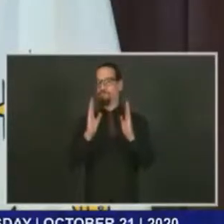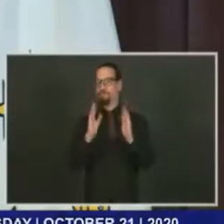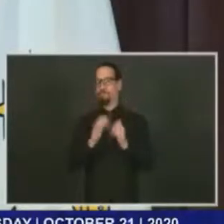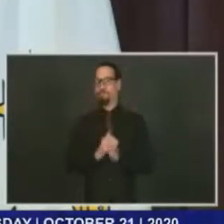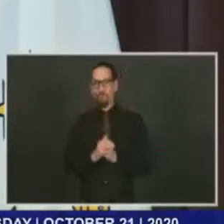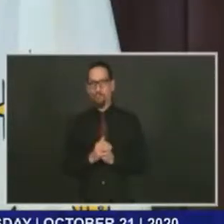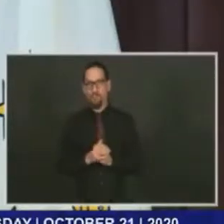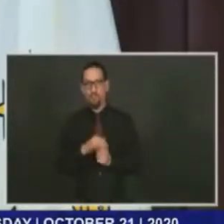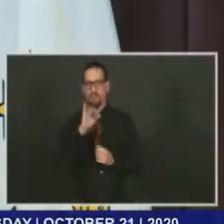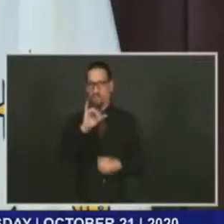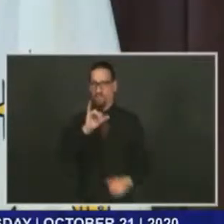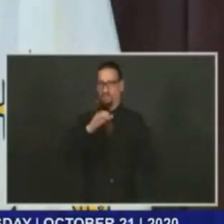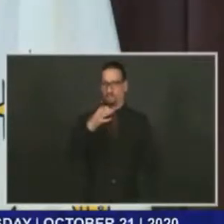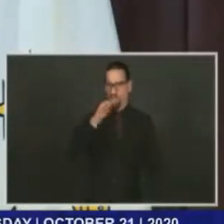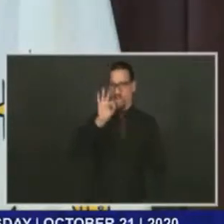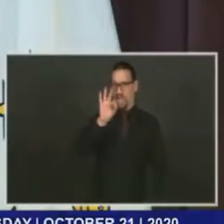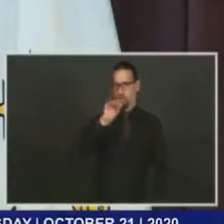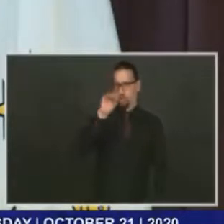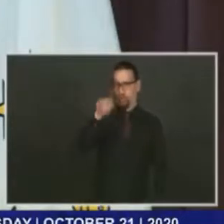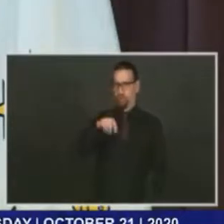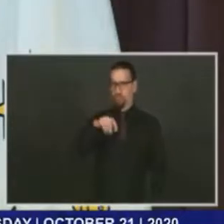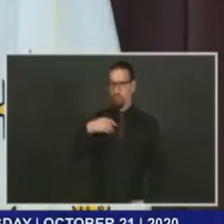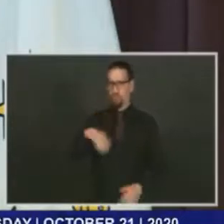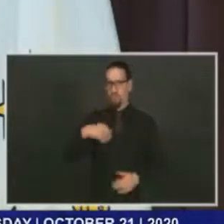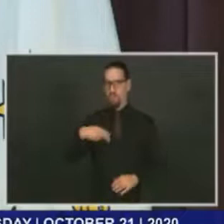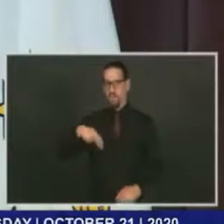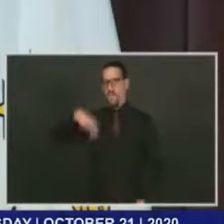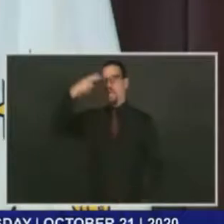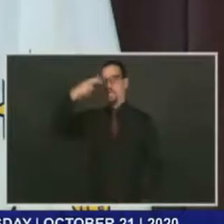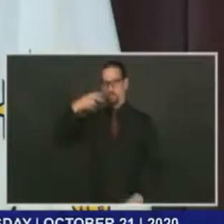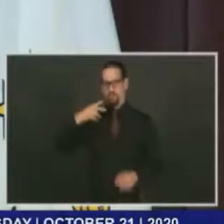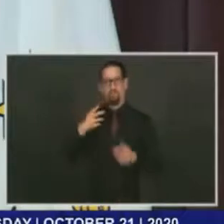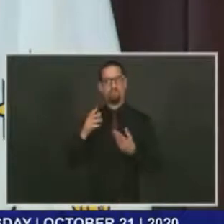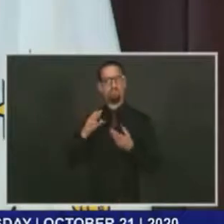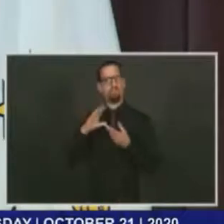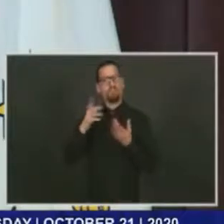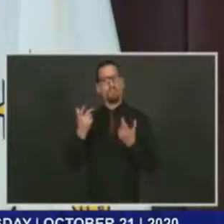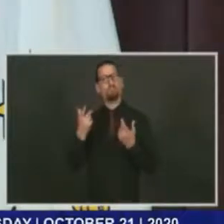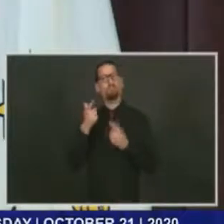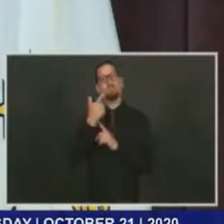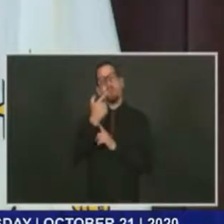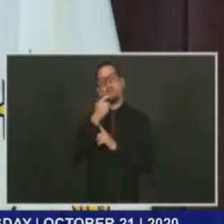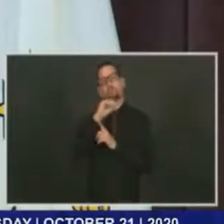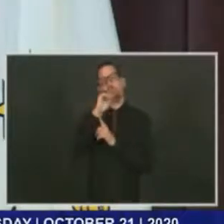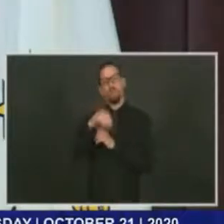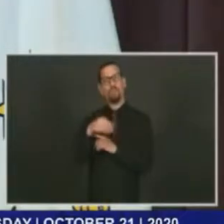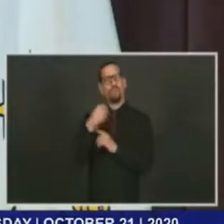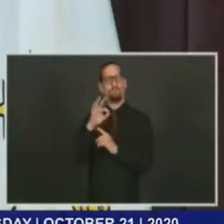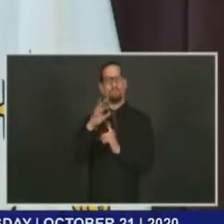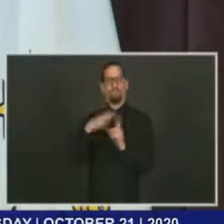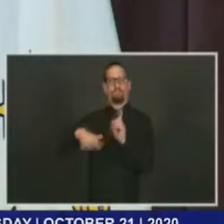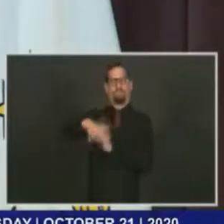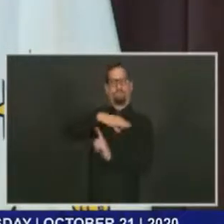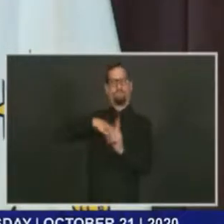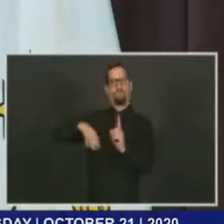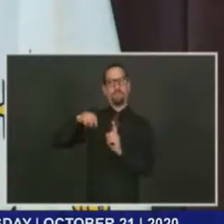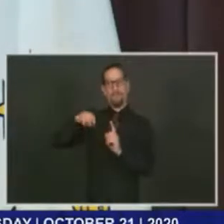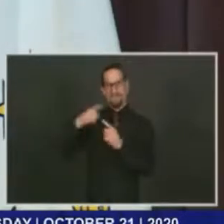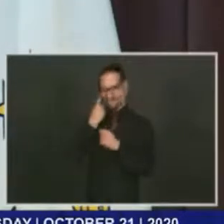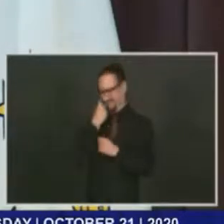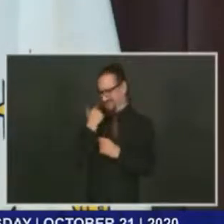overall population, it represents 21% of Rhode Island's cases during this week